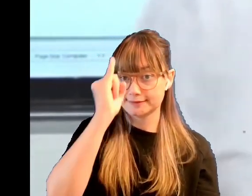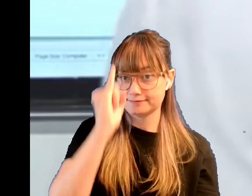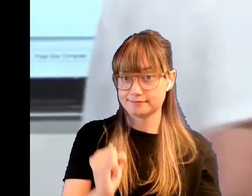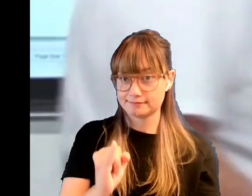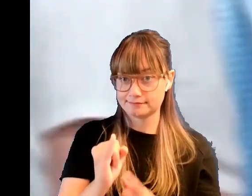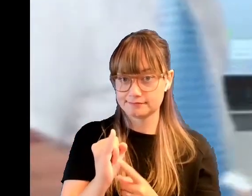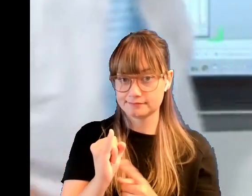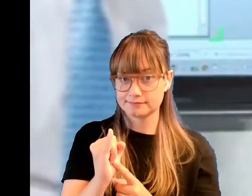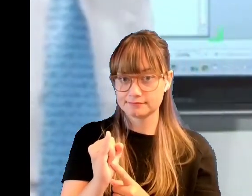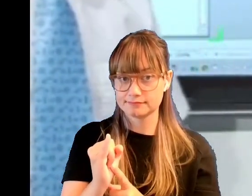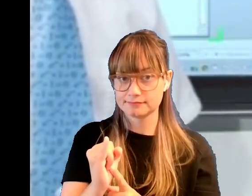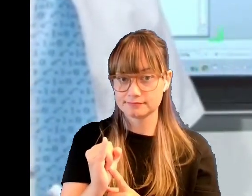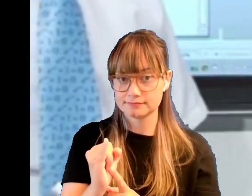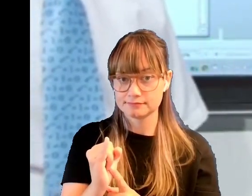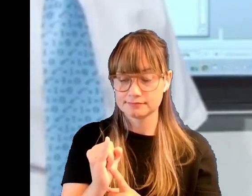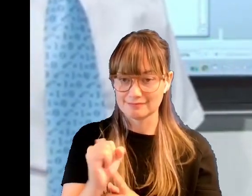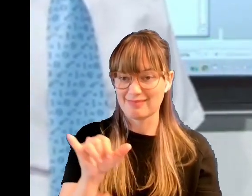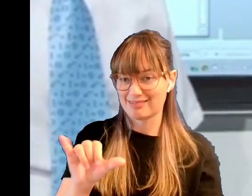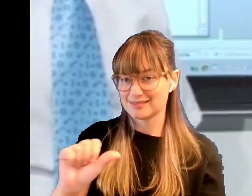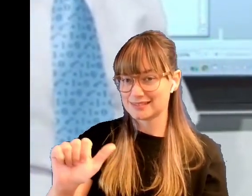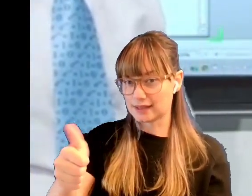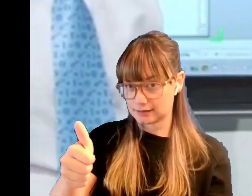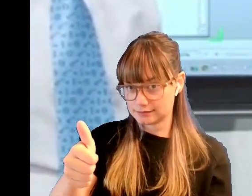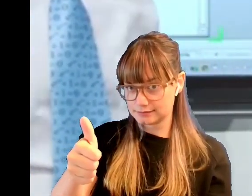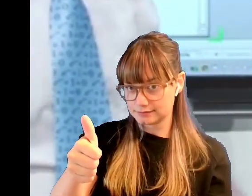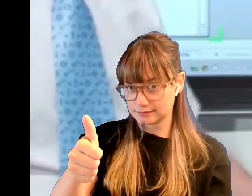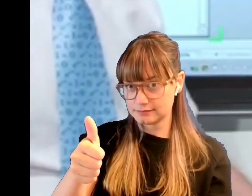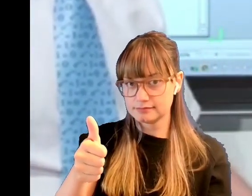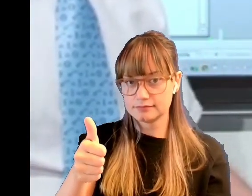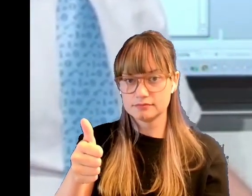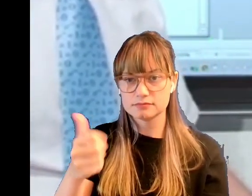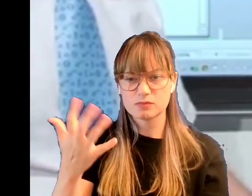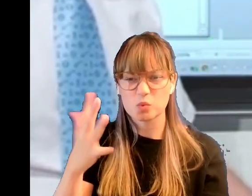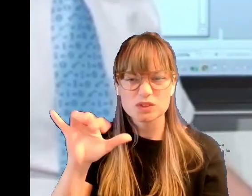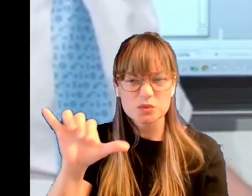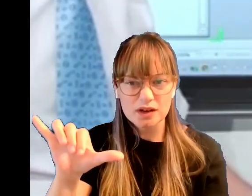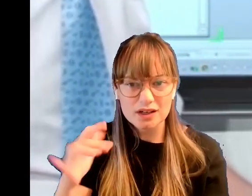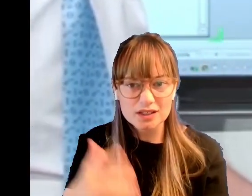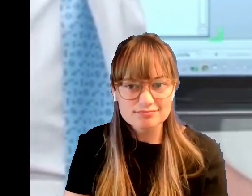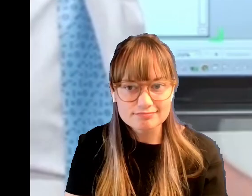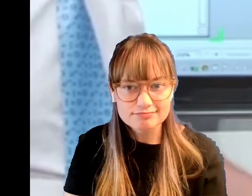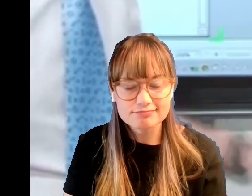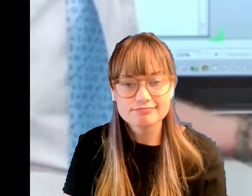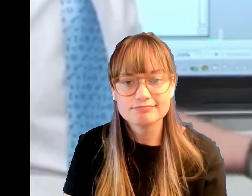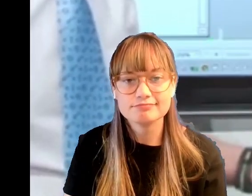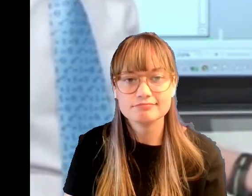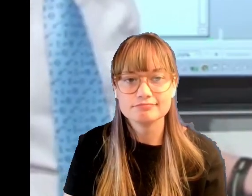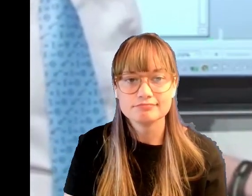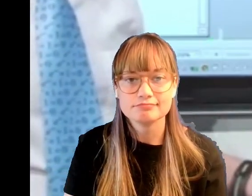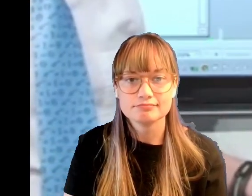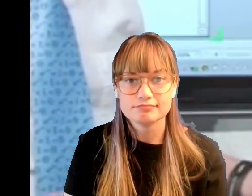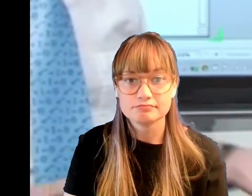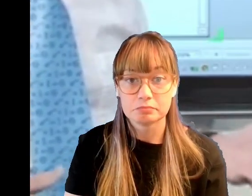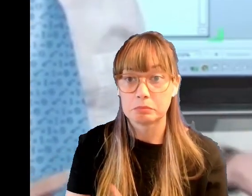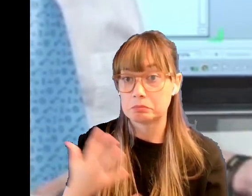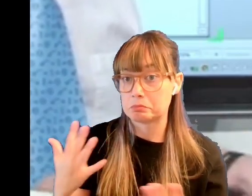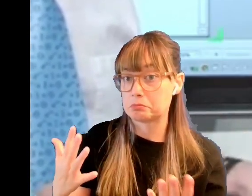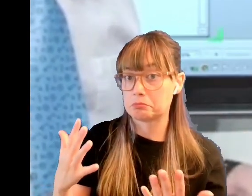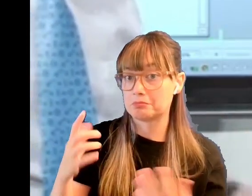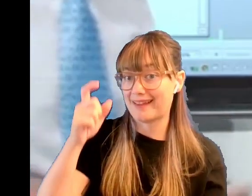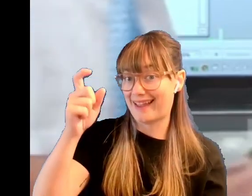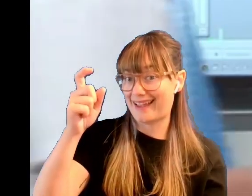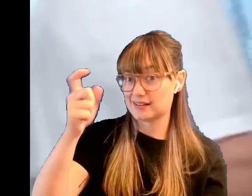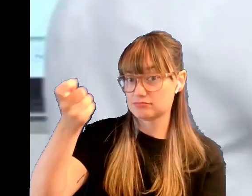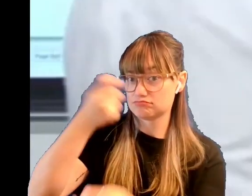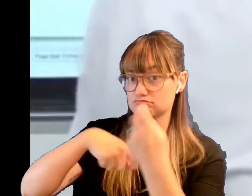point, whose x-coordinate is 10, I wonder what the y-coordinate is. Well, all I have to do is stick